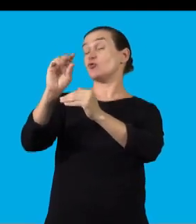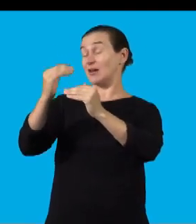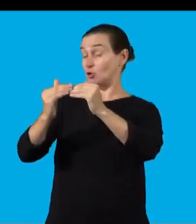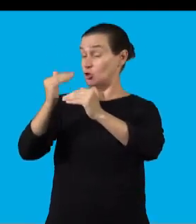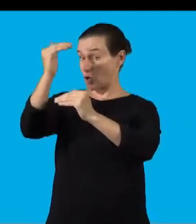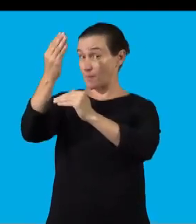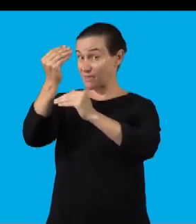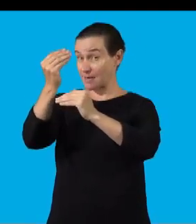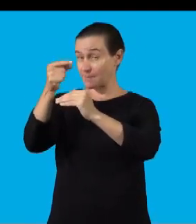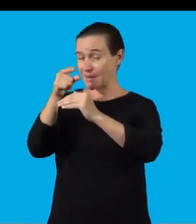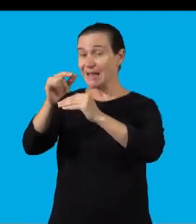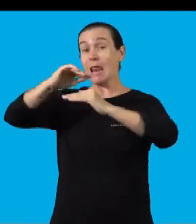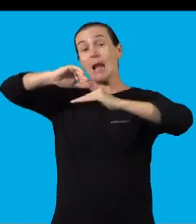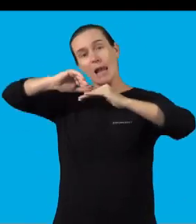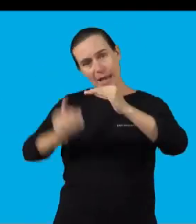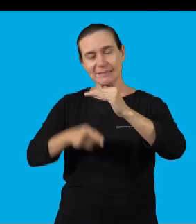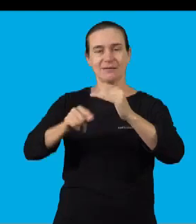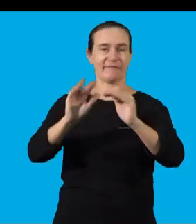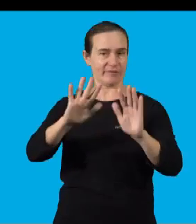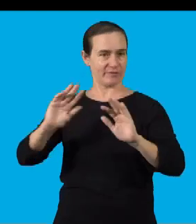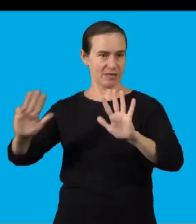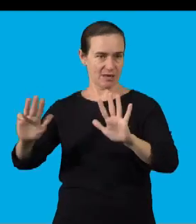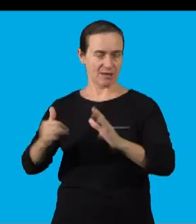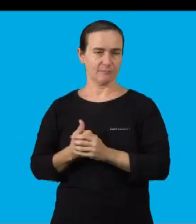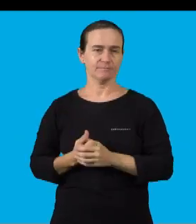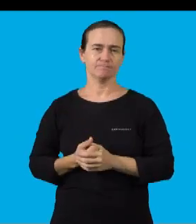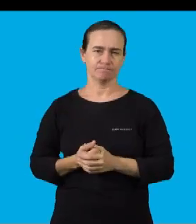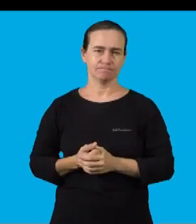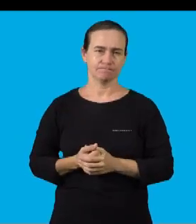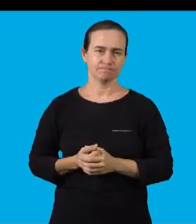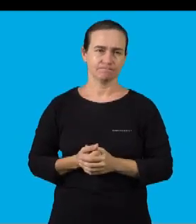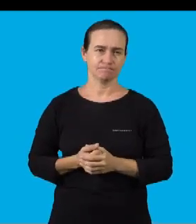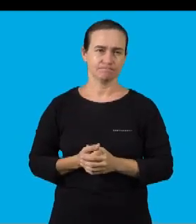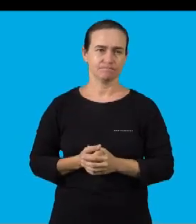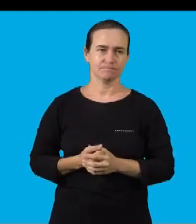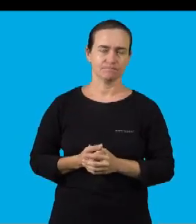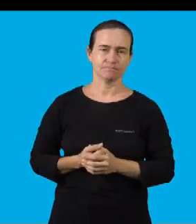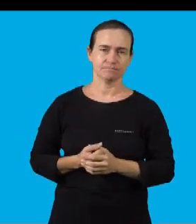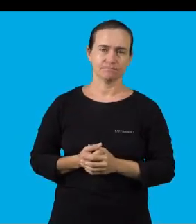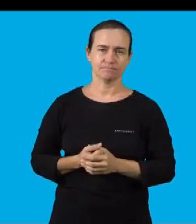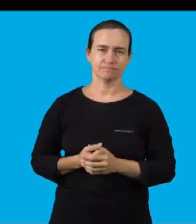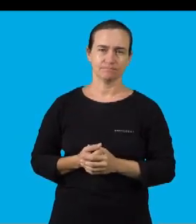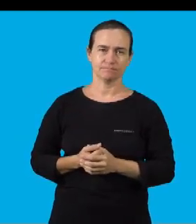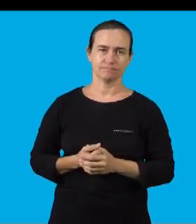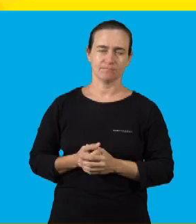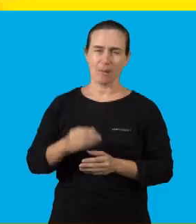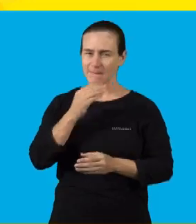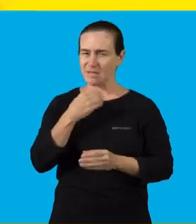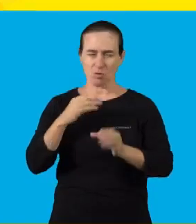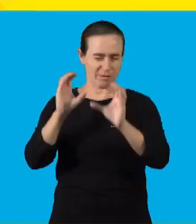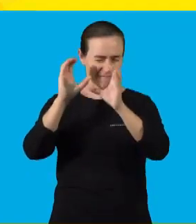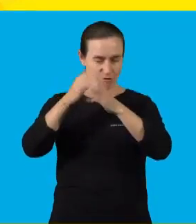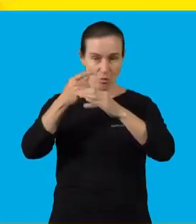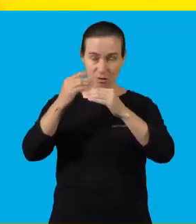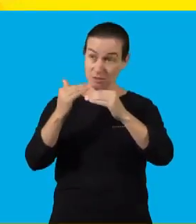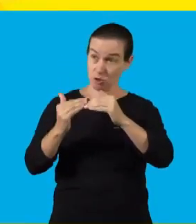than 59? So the question is focusing on the numerator, which means that's exactly what we are going to do. We are going to